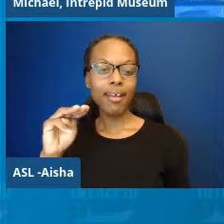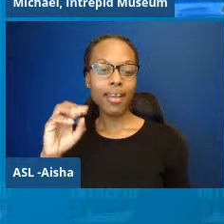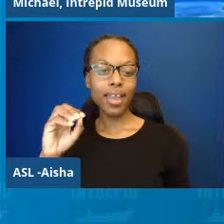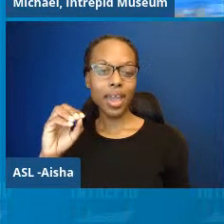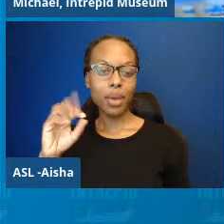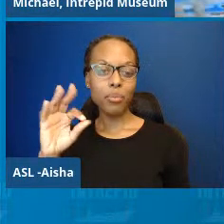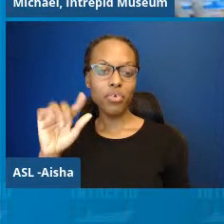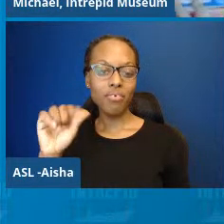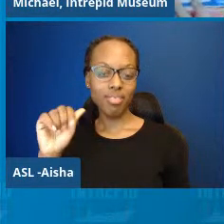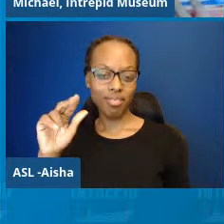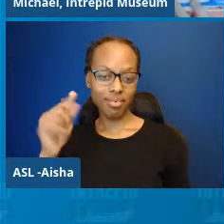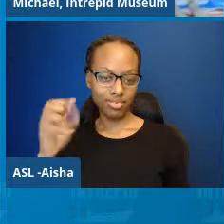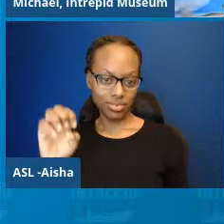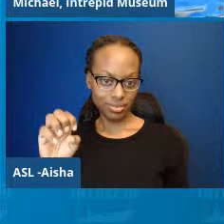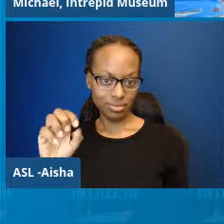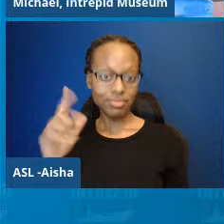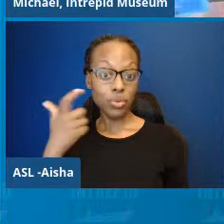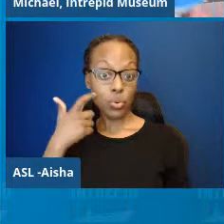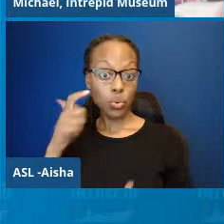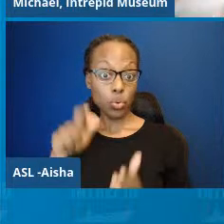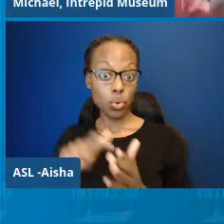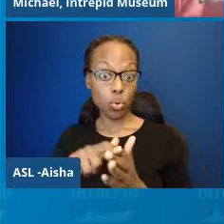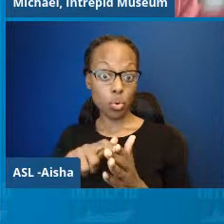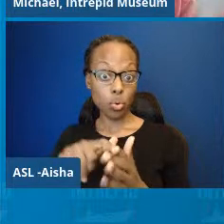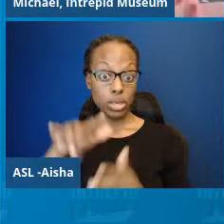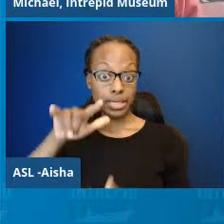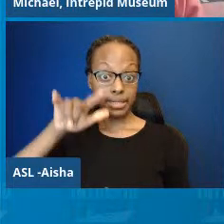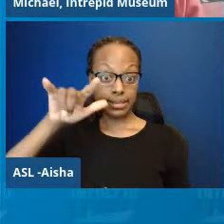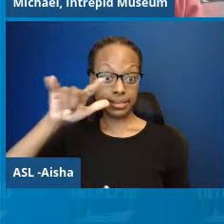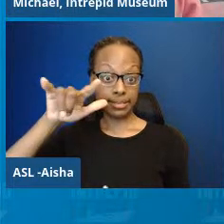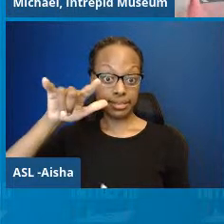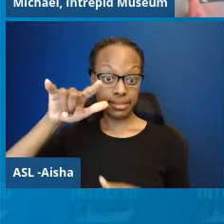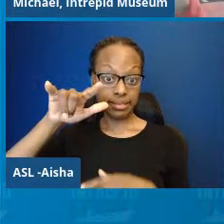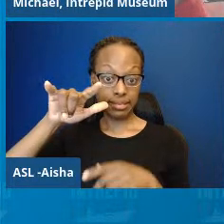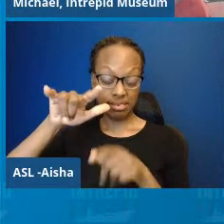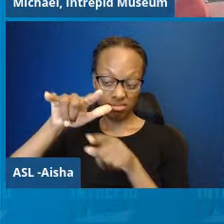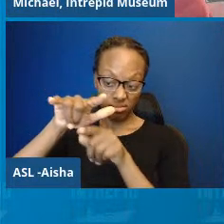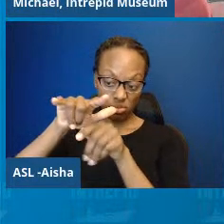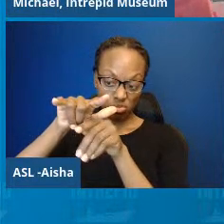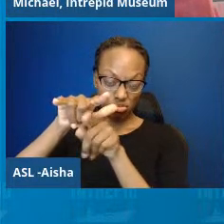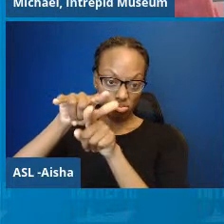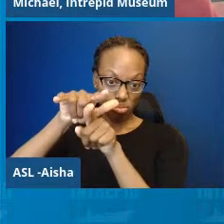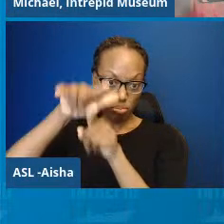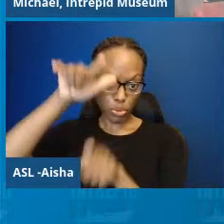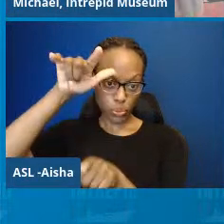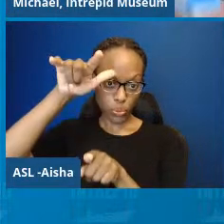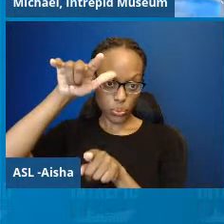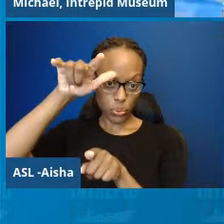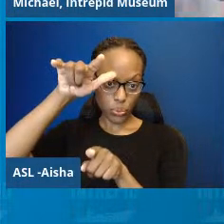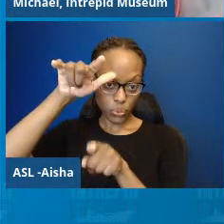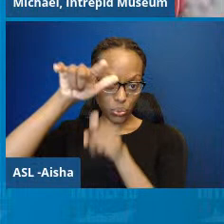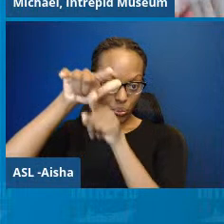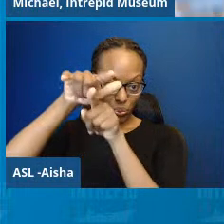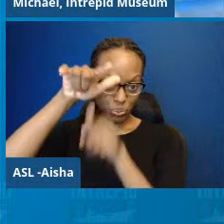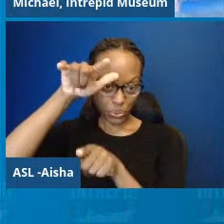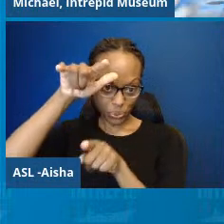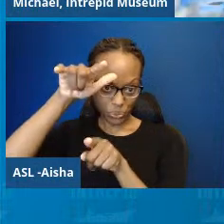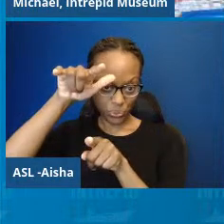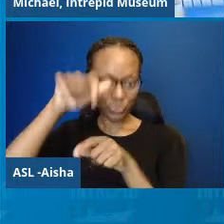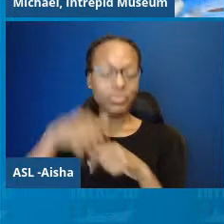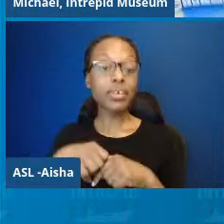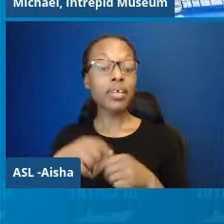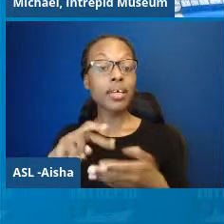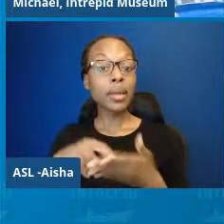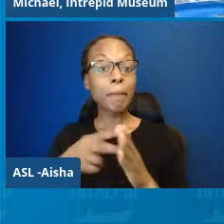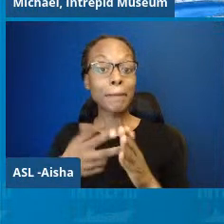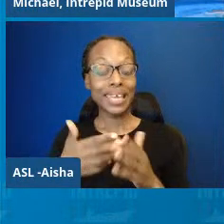the body of the airplane, you'll notice there's a torpedo. So this is a bomber. So it flew low